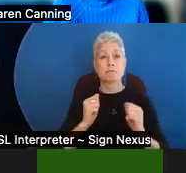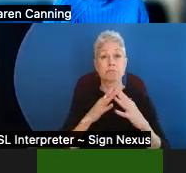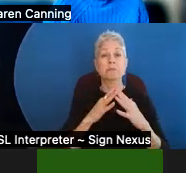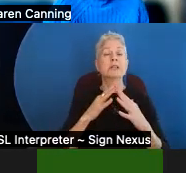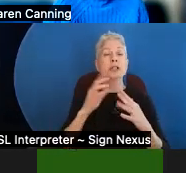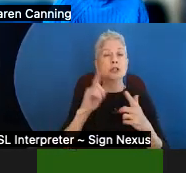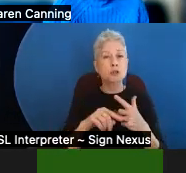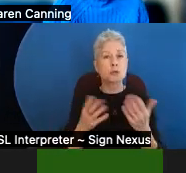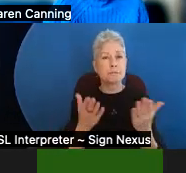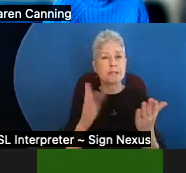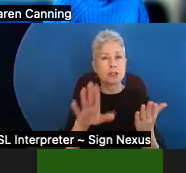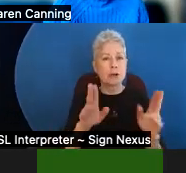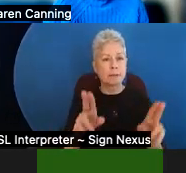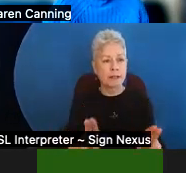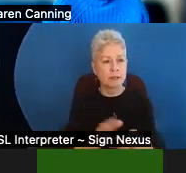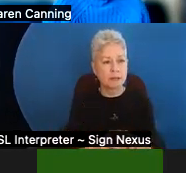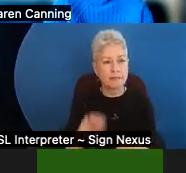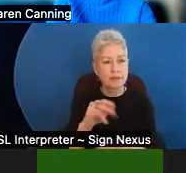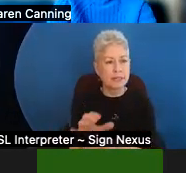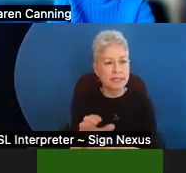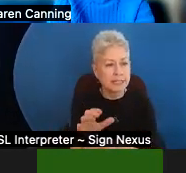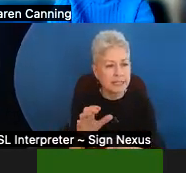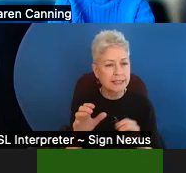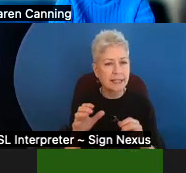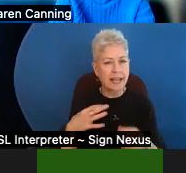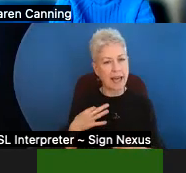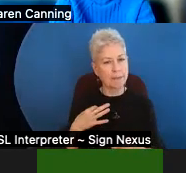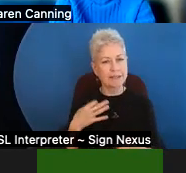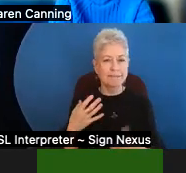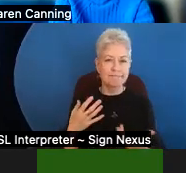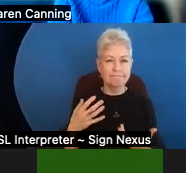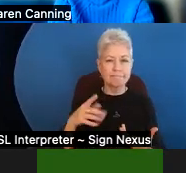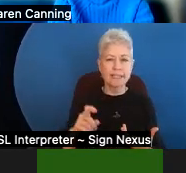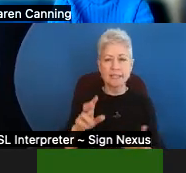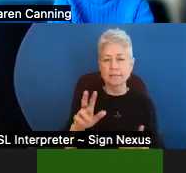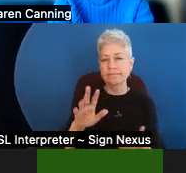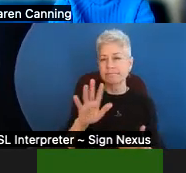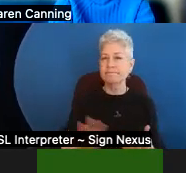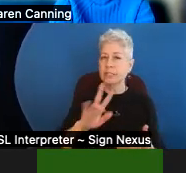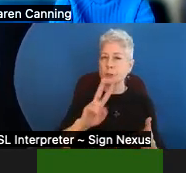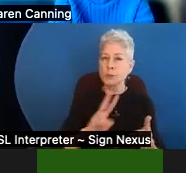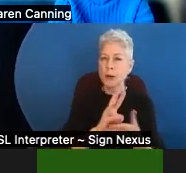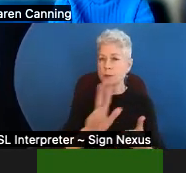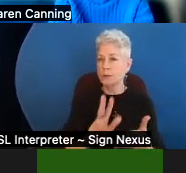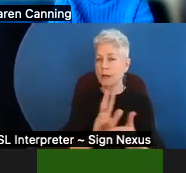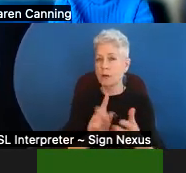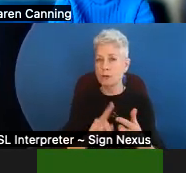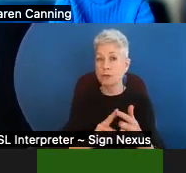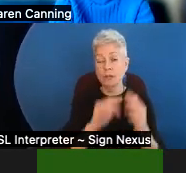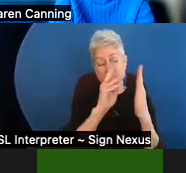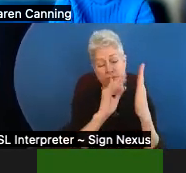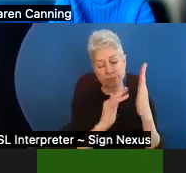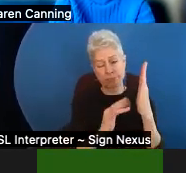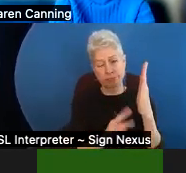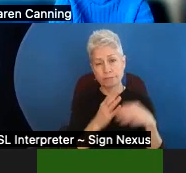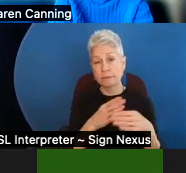Dance NYC estimates applicants may need approximately 2 to 3 hours to complete their application if they have